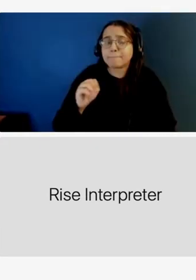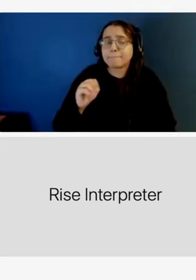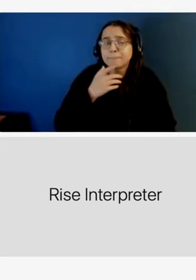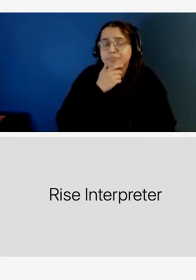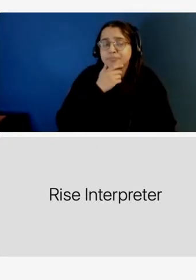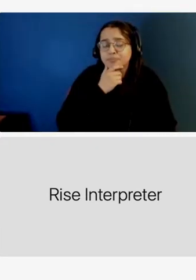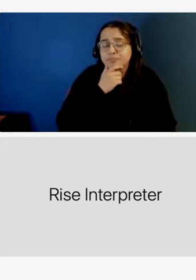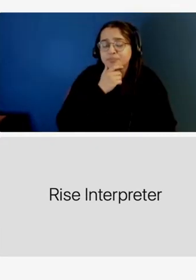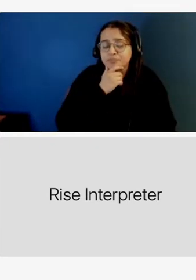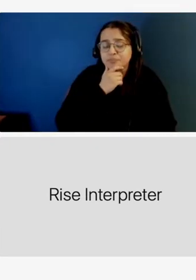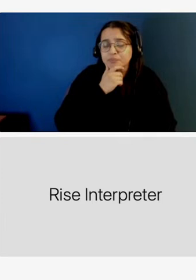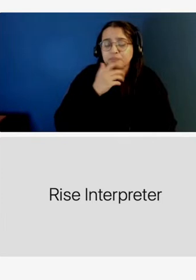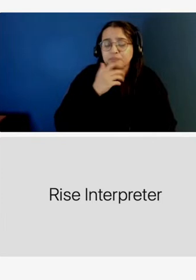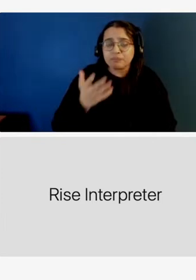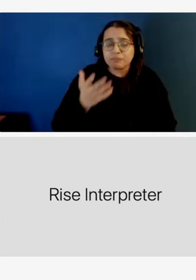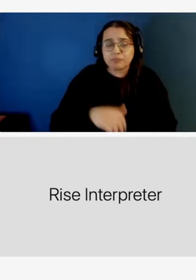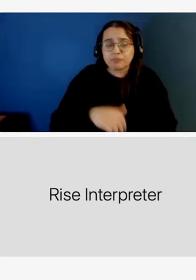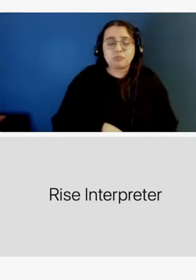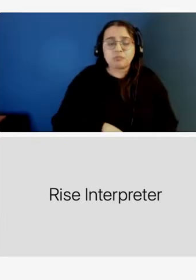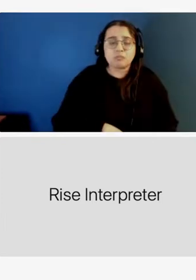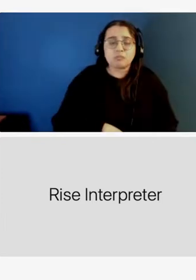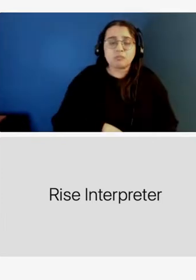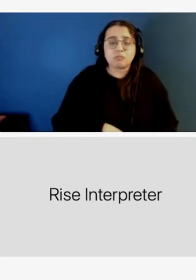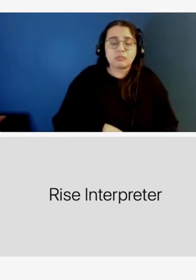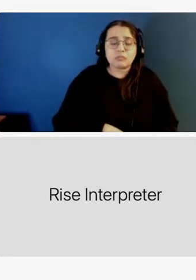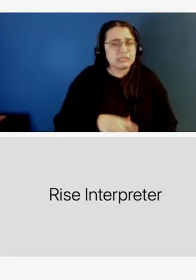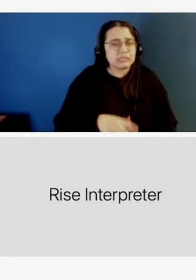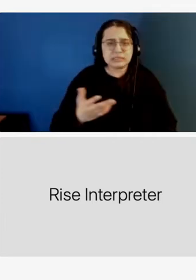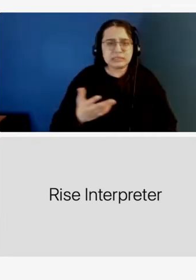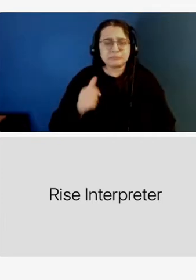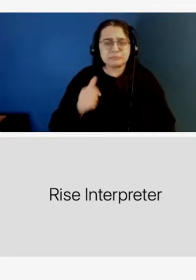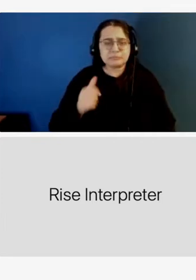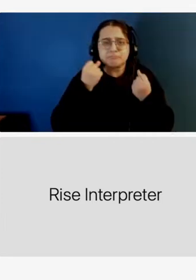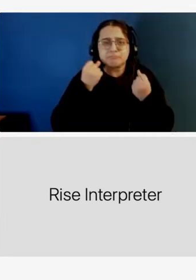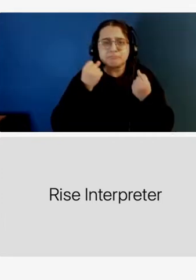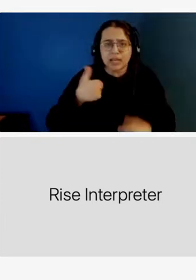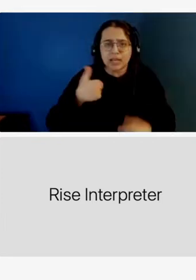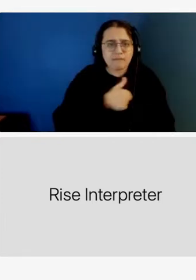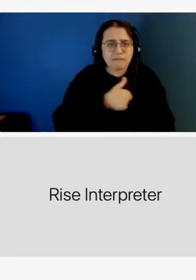many of us here that knows the history of how that